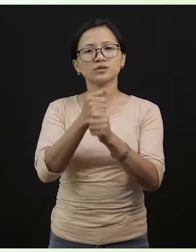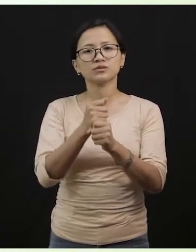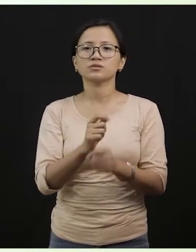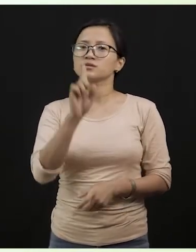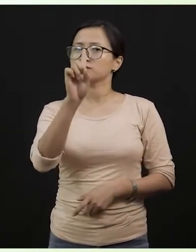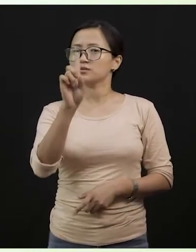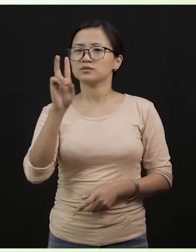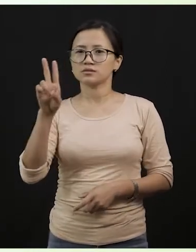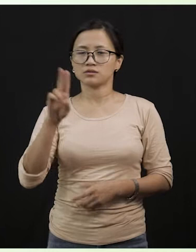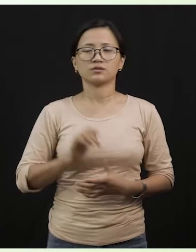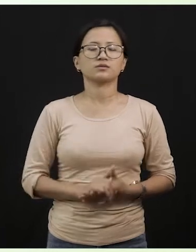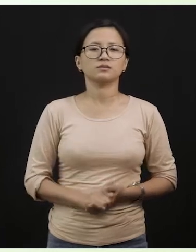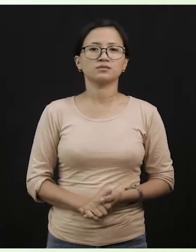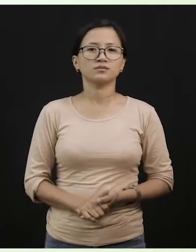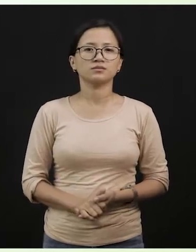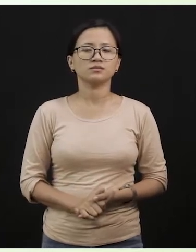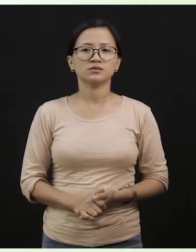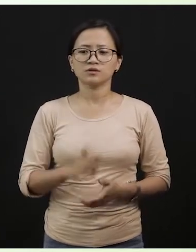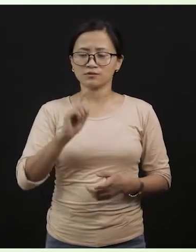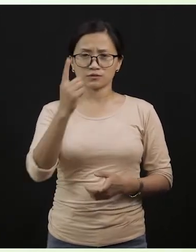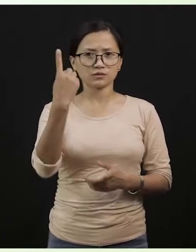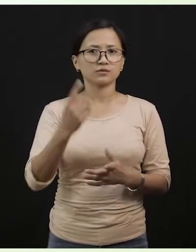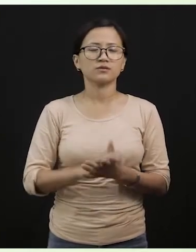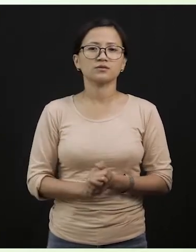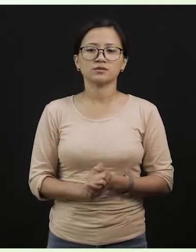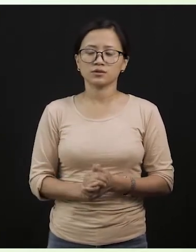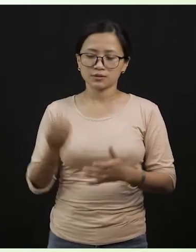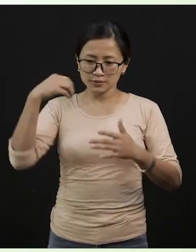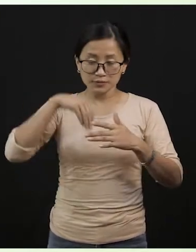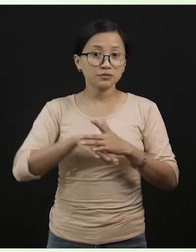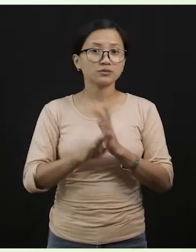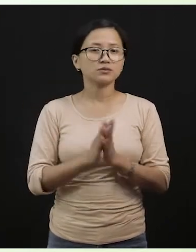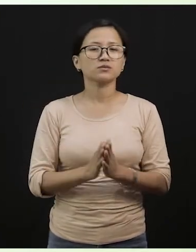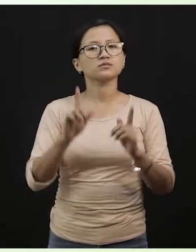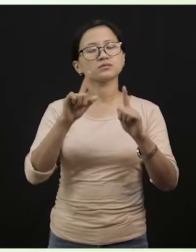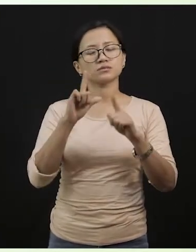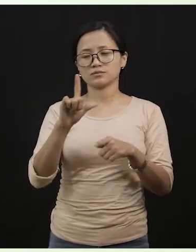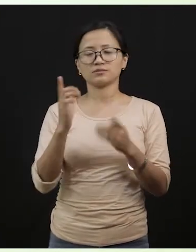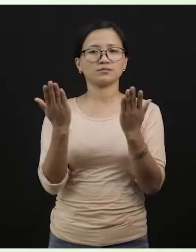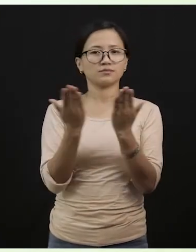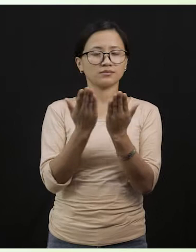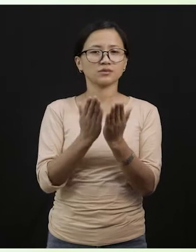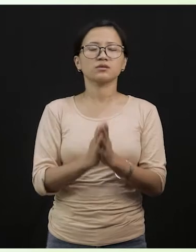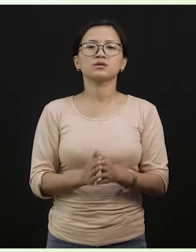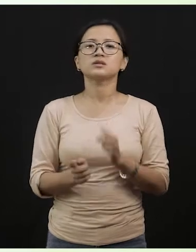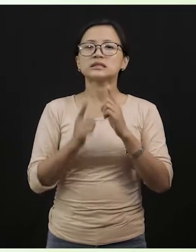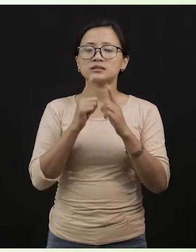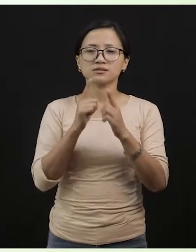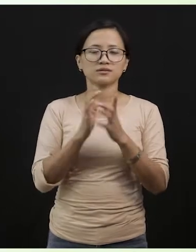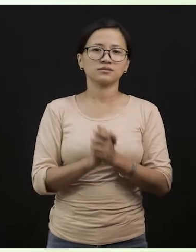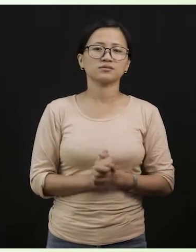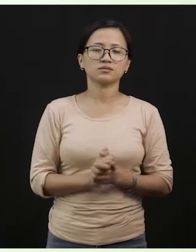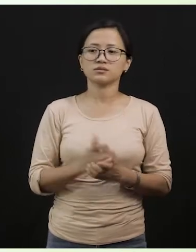in 12. Okay, it's in page number 12. But first of all, before getting into the lesson, I want to explain the term